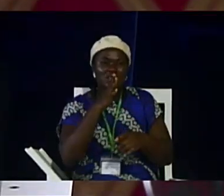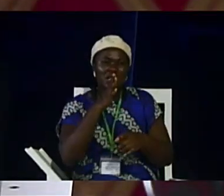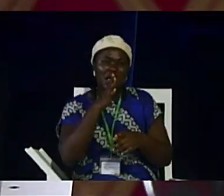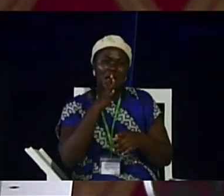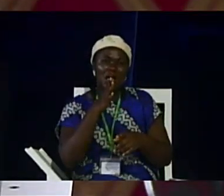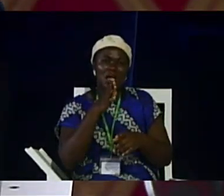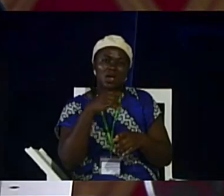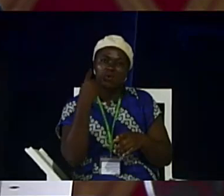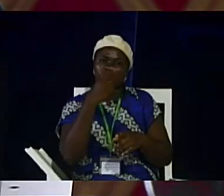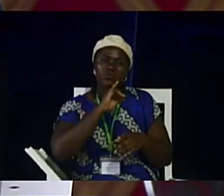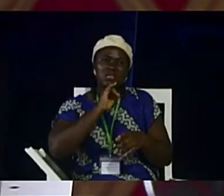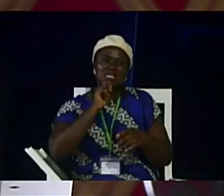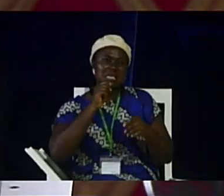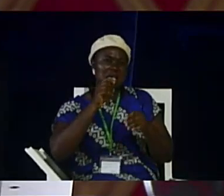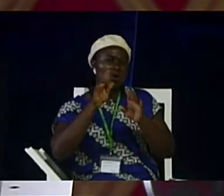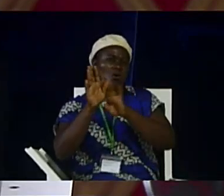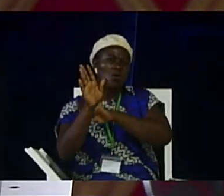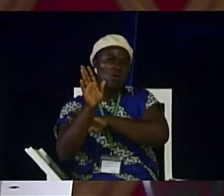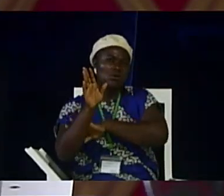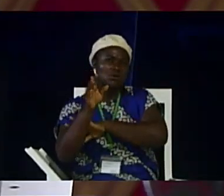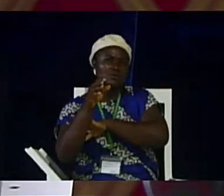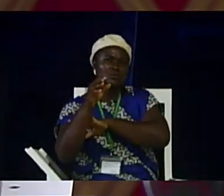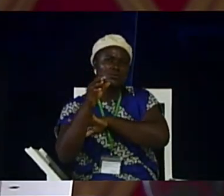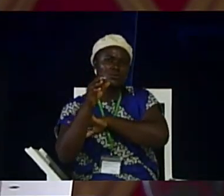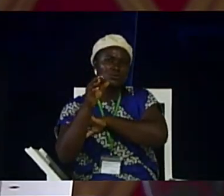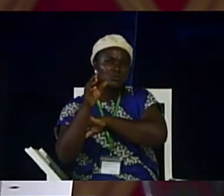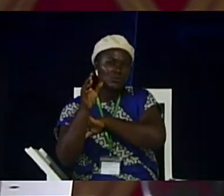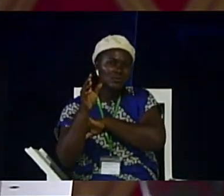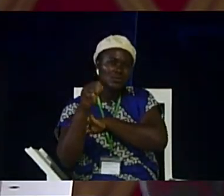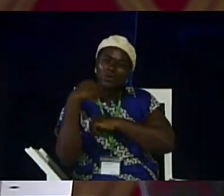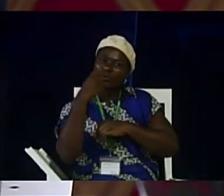a God who has an